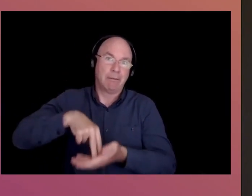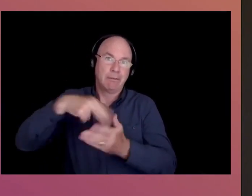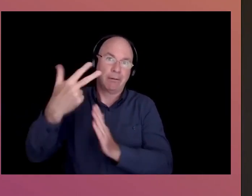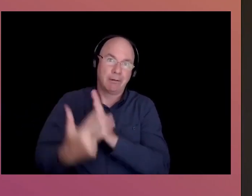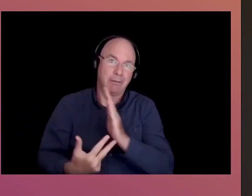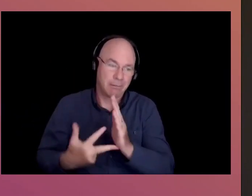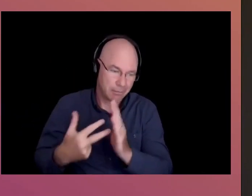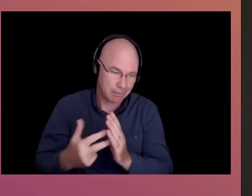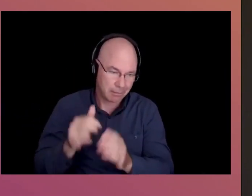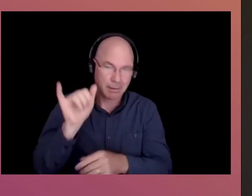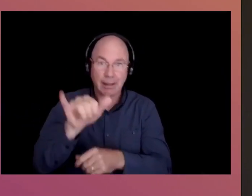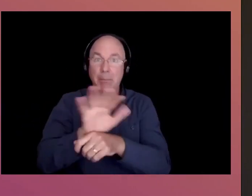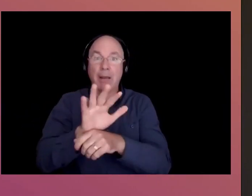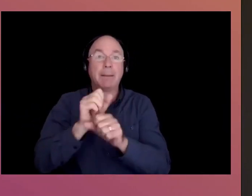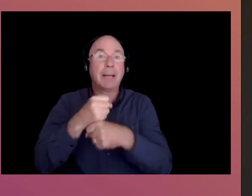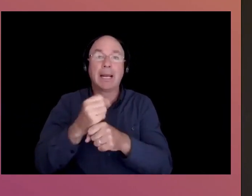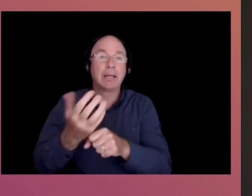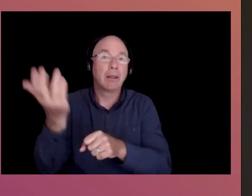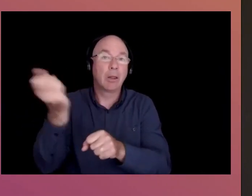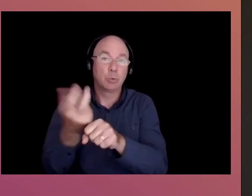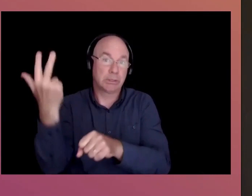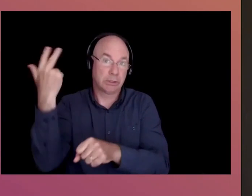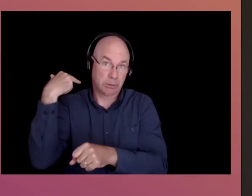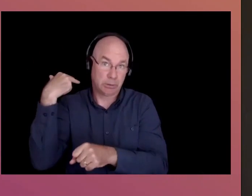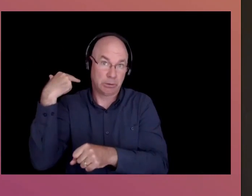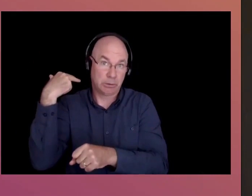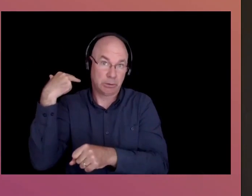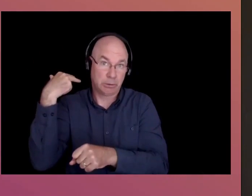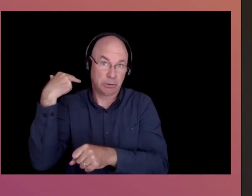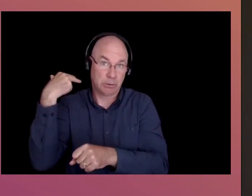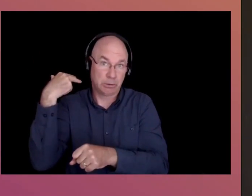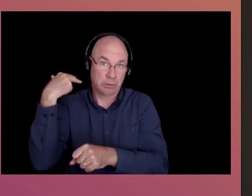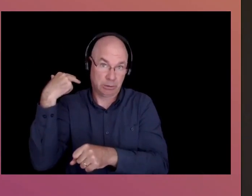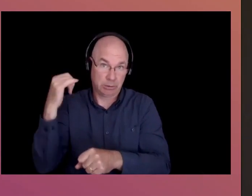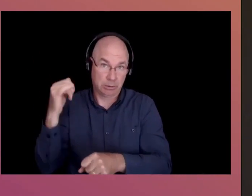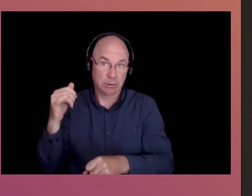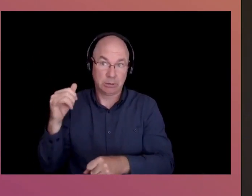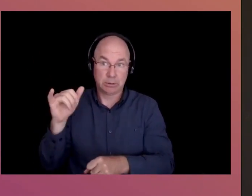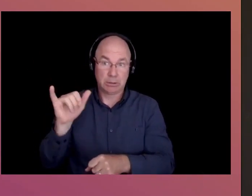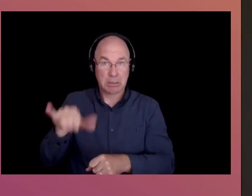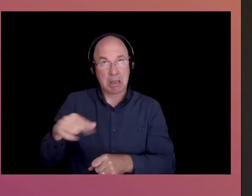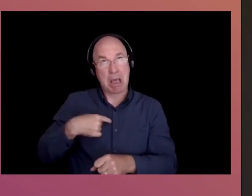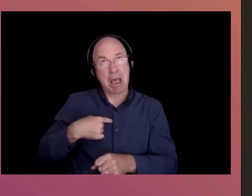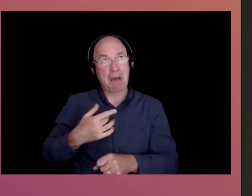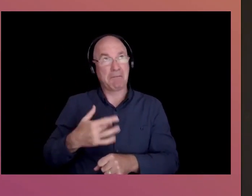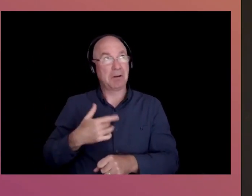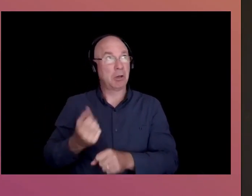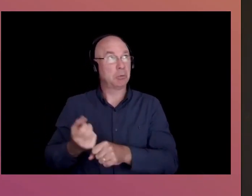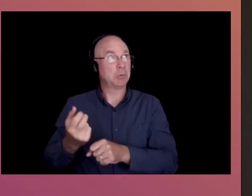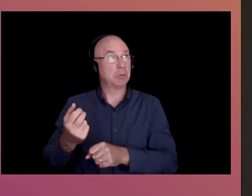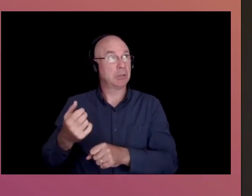created 3 years ago. At that time, I would say the suitcase was like a 2-year-old